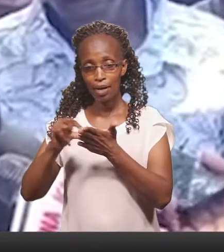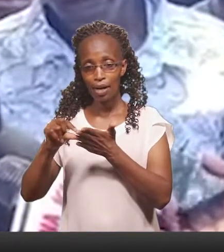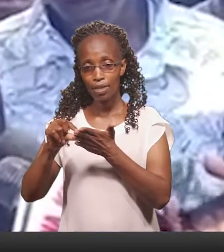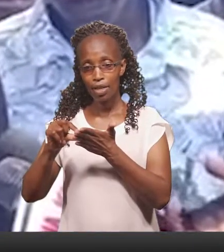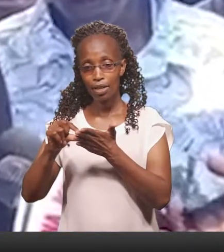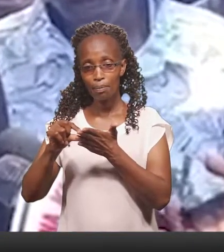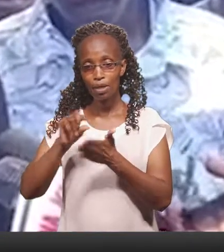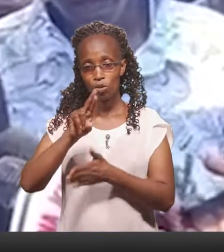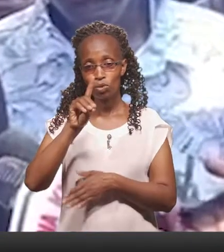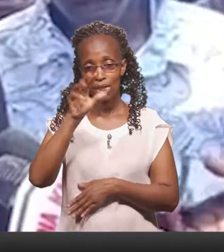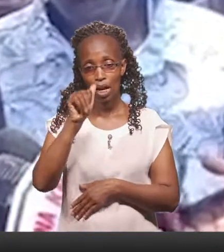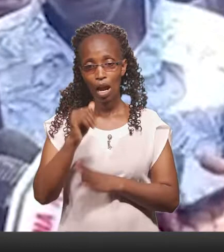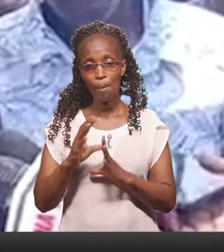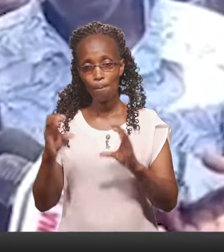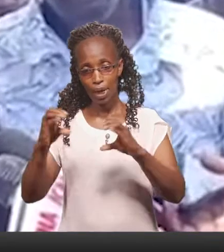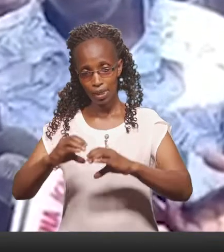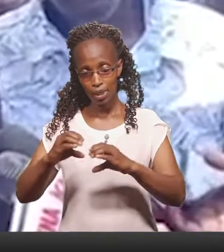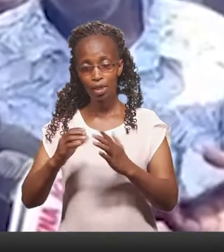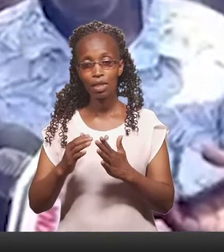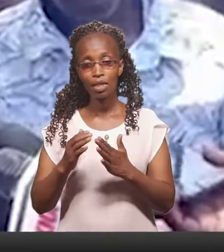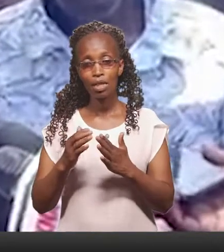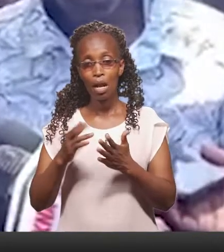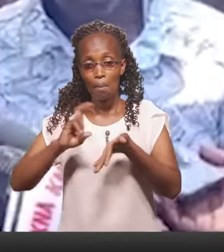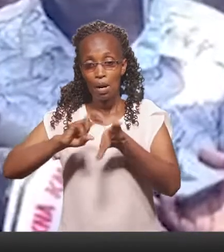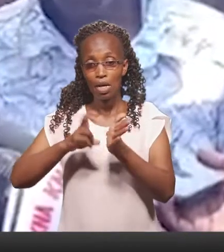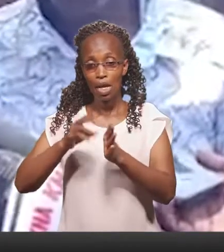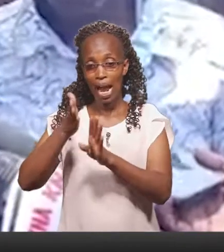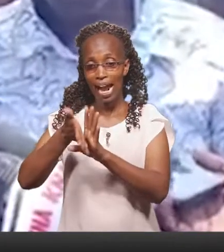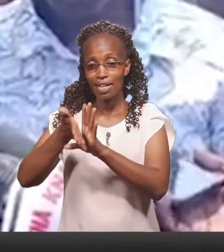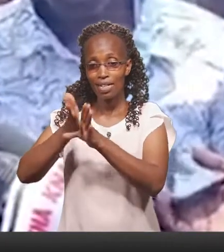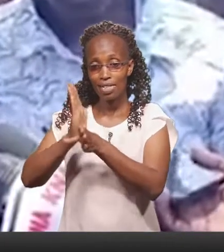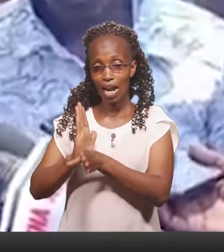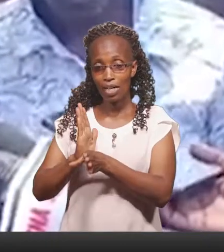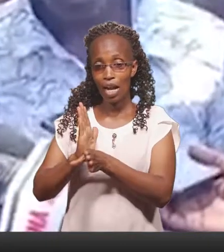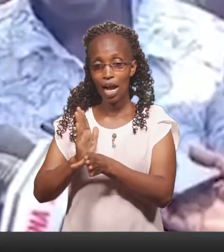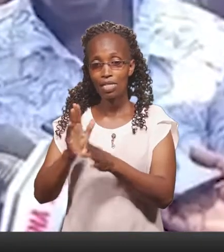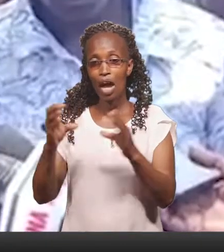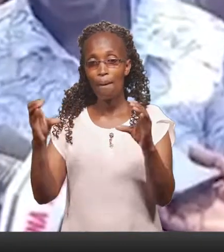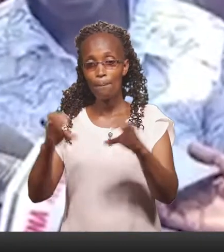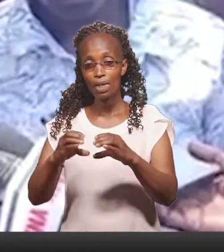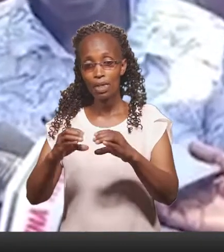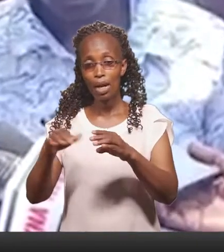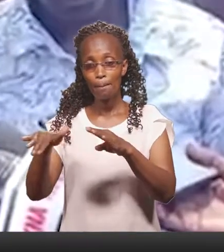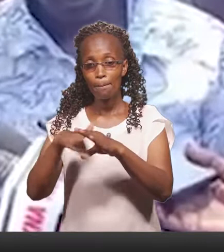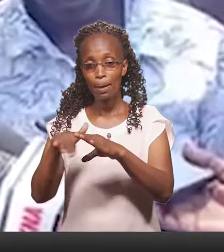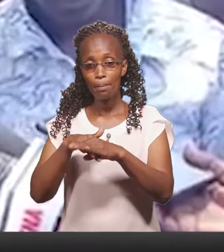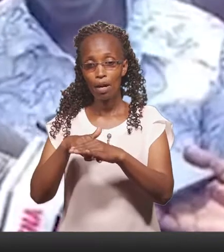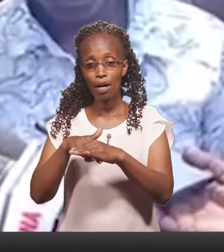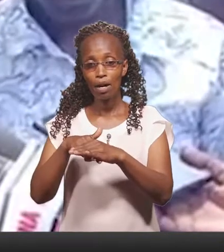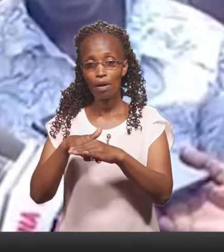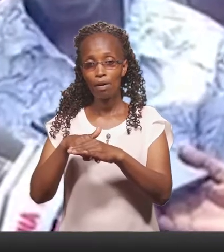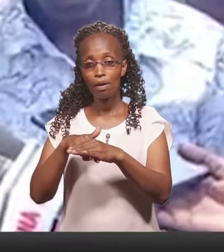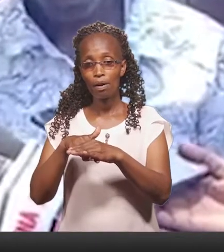addressed, cannot be sufficiently addressed by the UDA party. I therefore immediately resign as a party